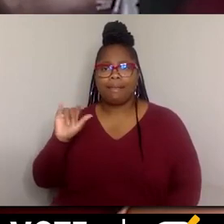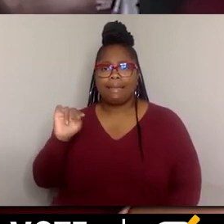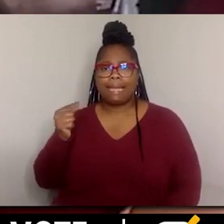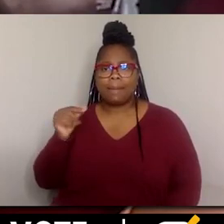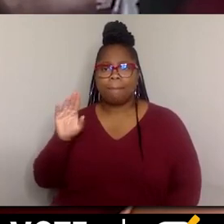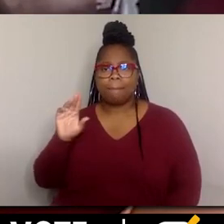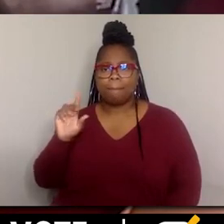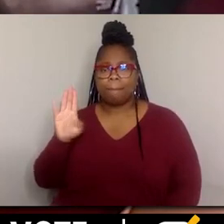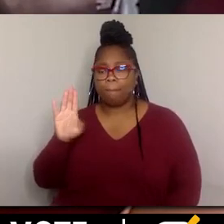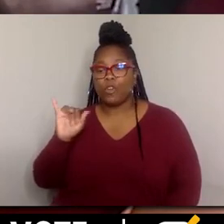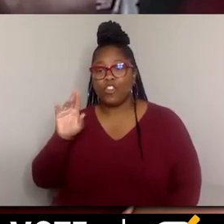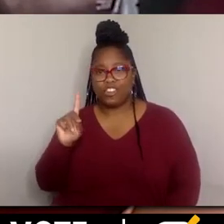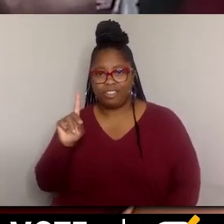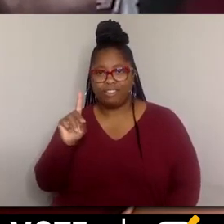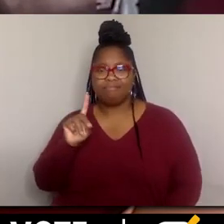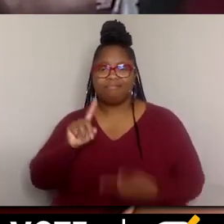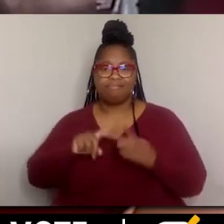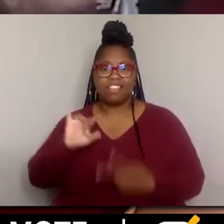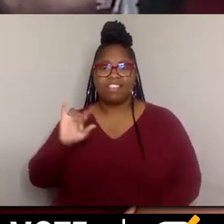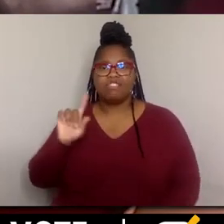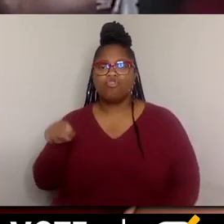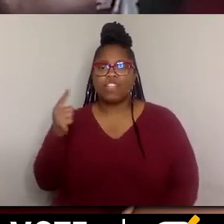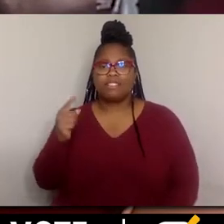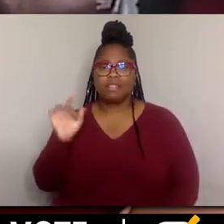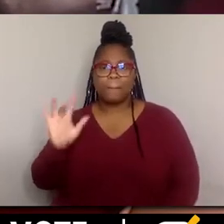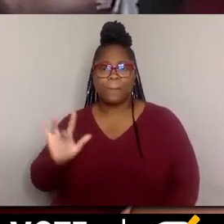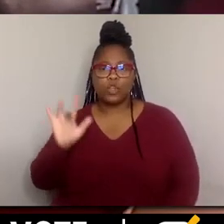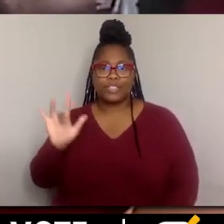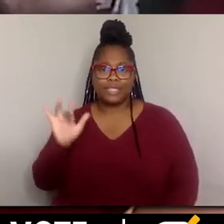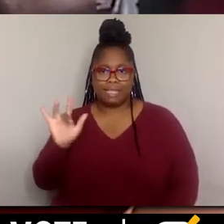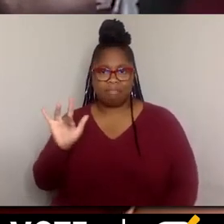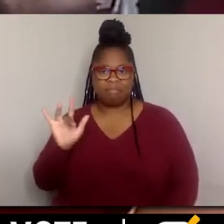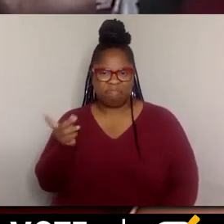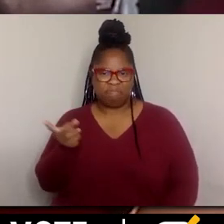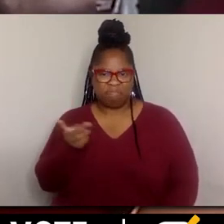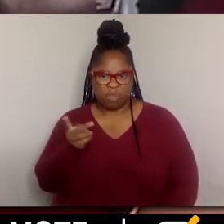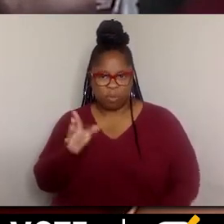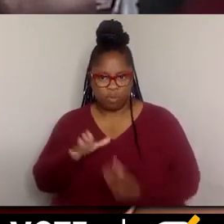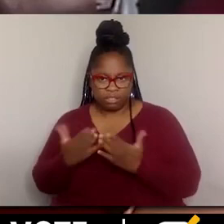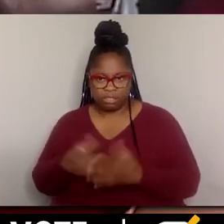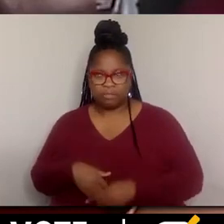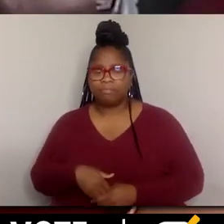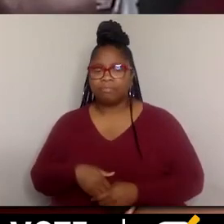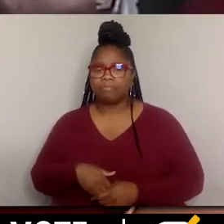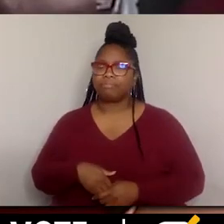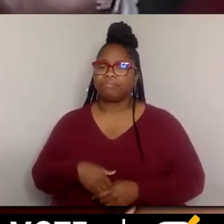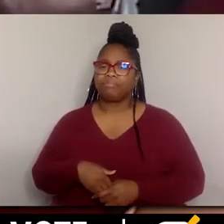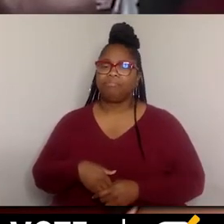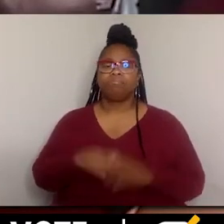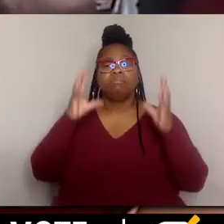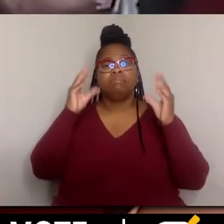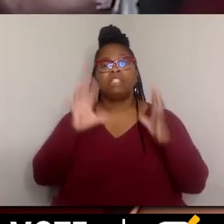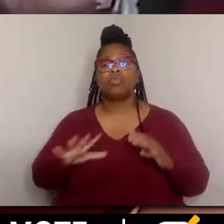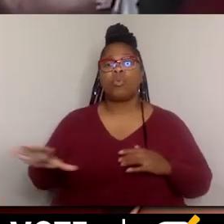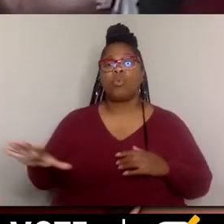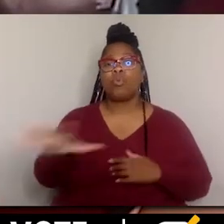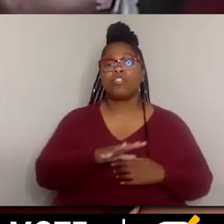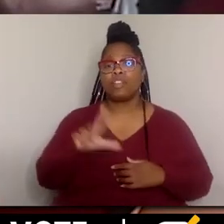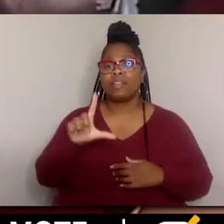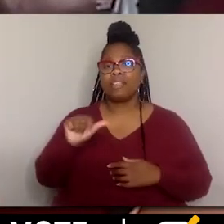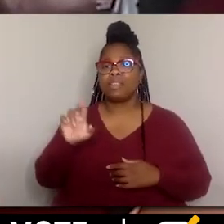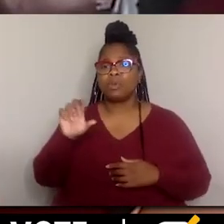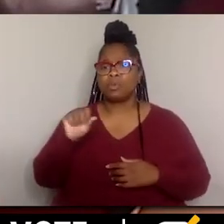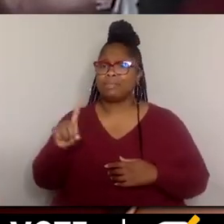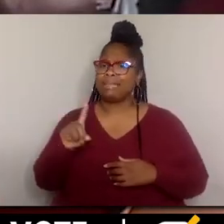English teachers all over LAUSD are finding creative ways to make sure our kids have books in